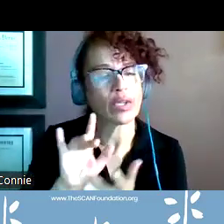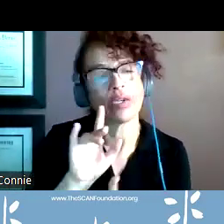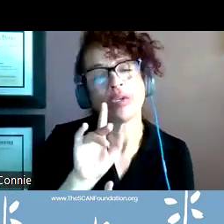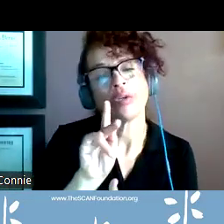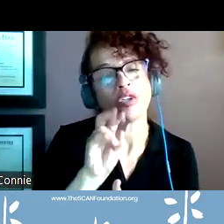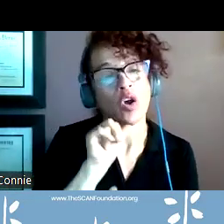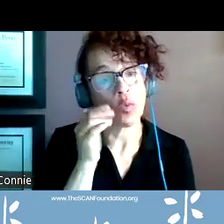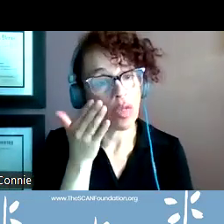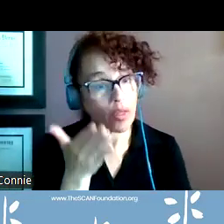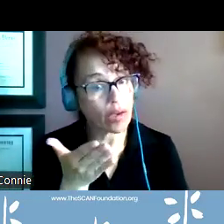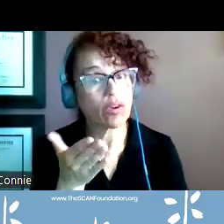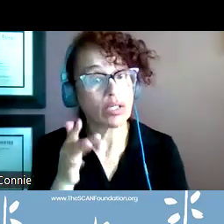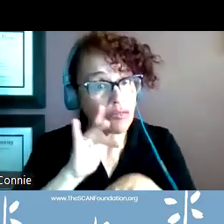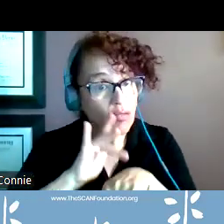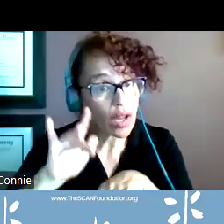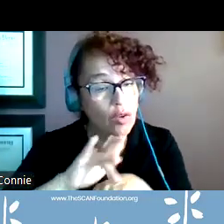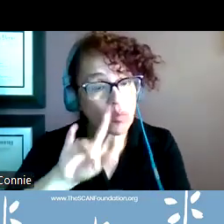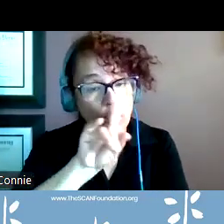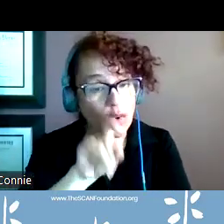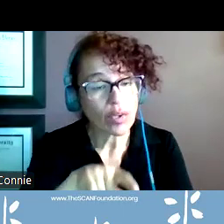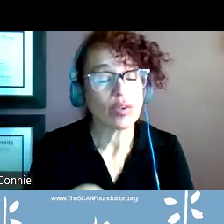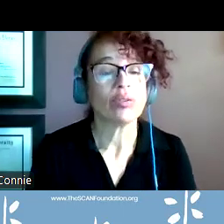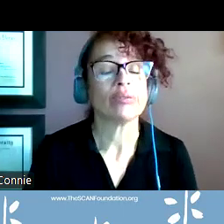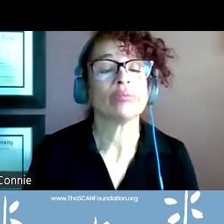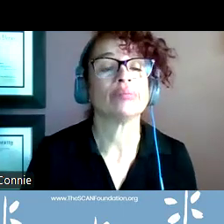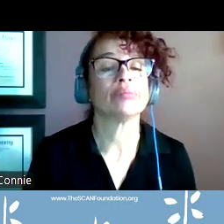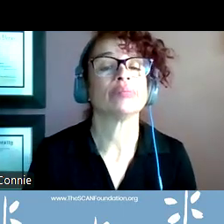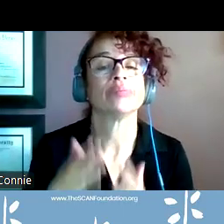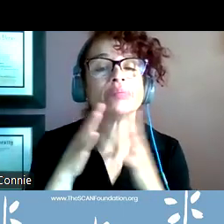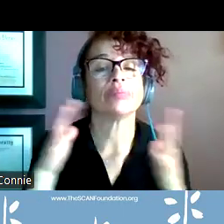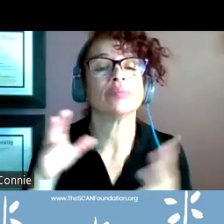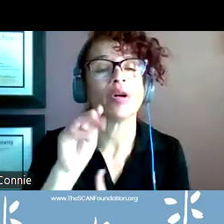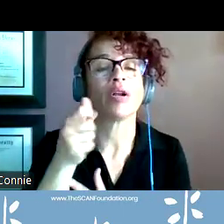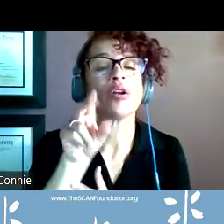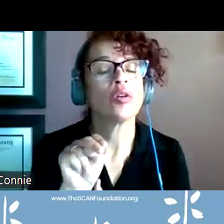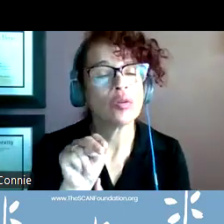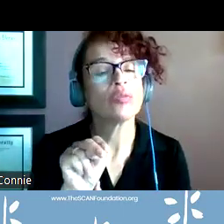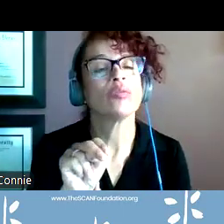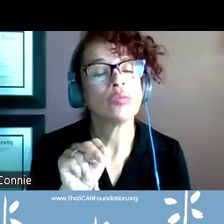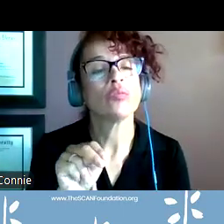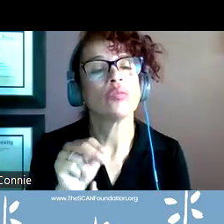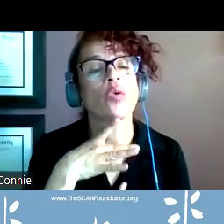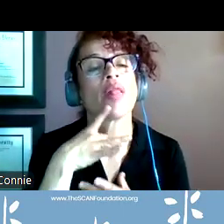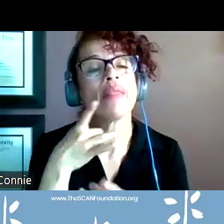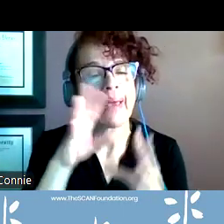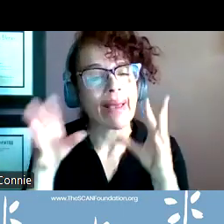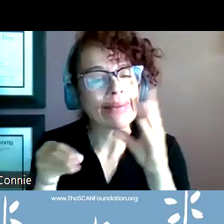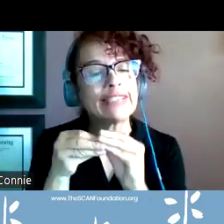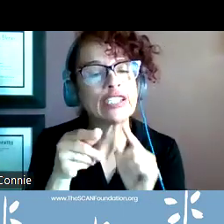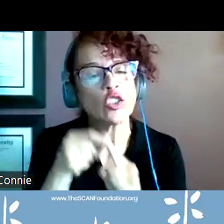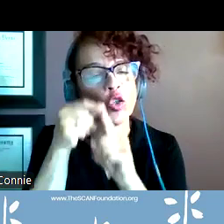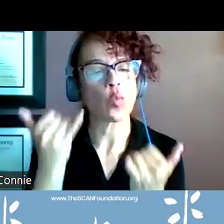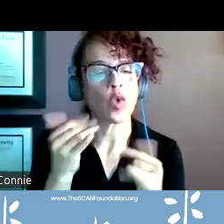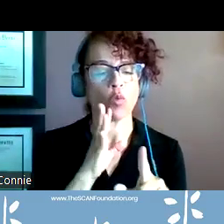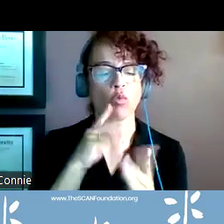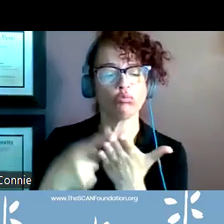are you available? I am. Thank you so much, Megan. I would like to just add, especially right here where